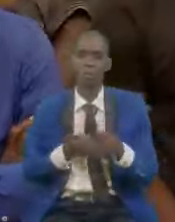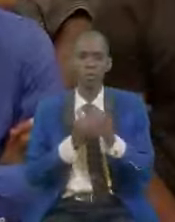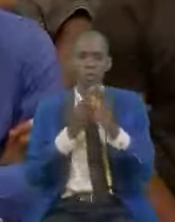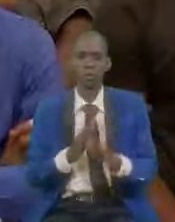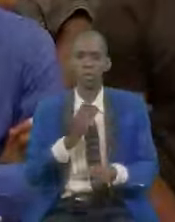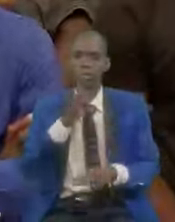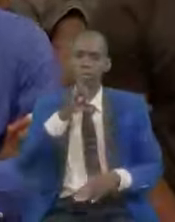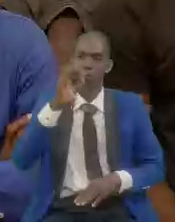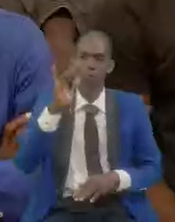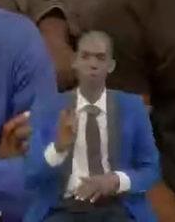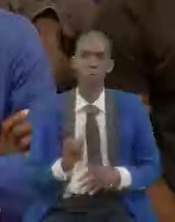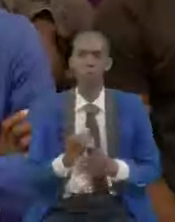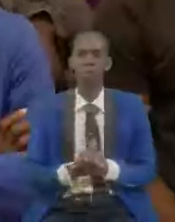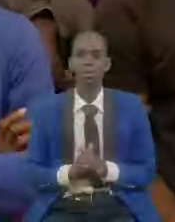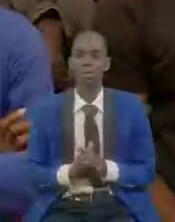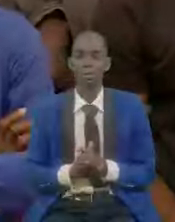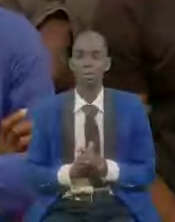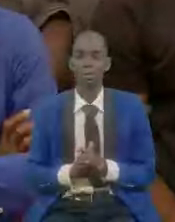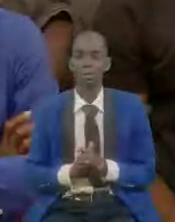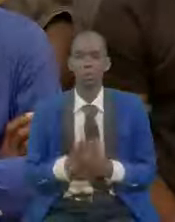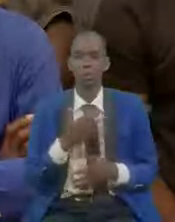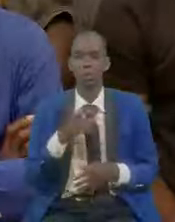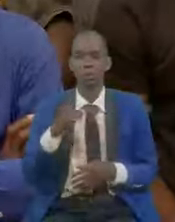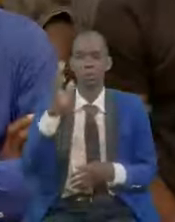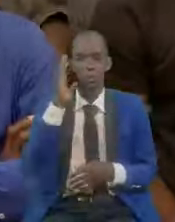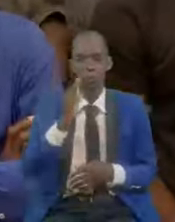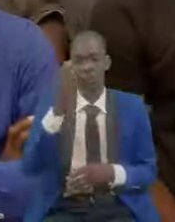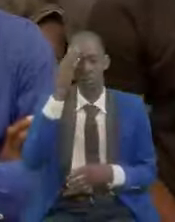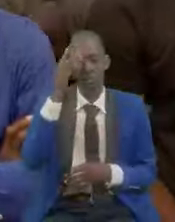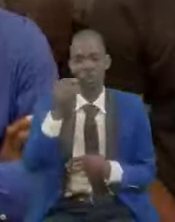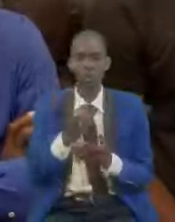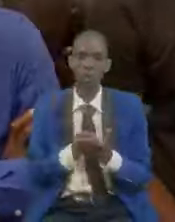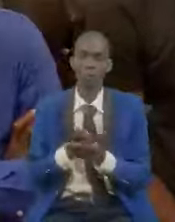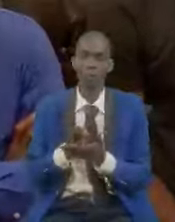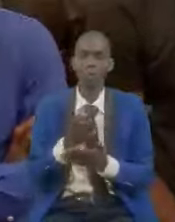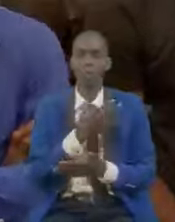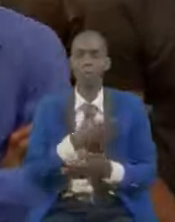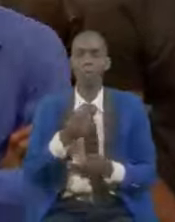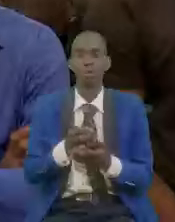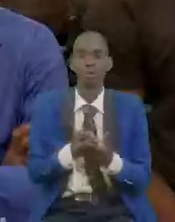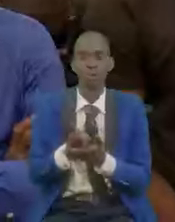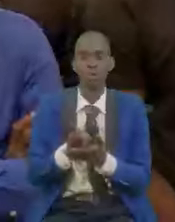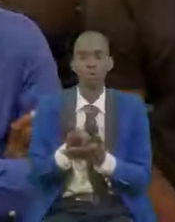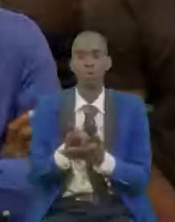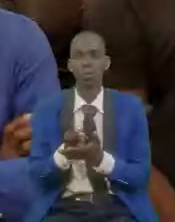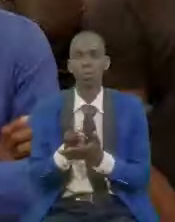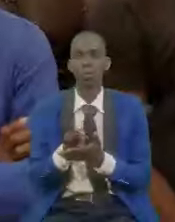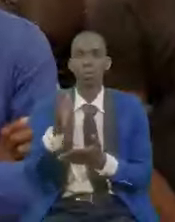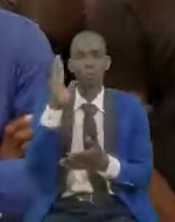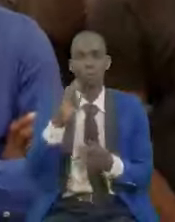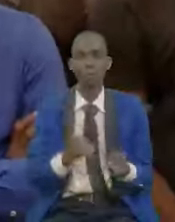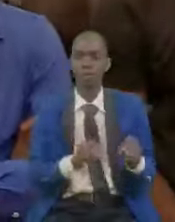indeed. And ye shall know the truth, and the truth will make